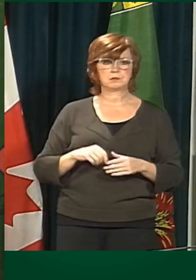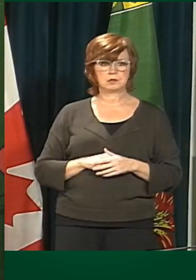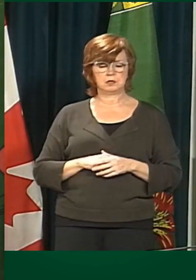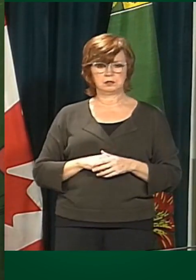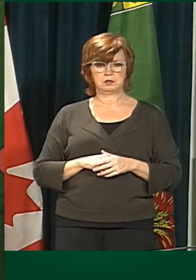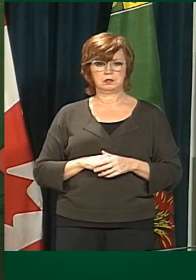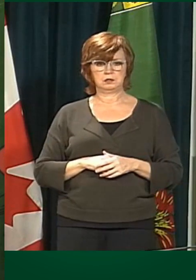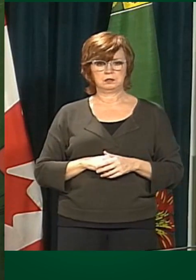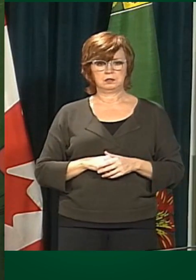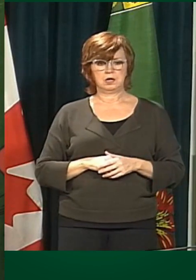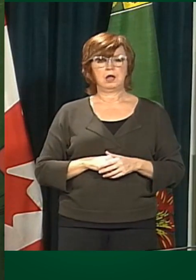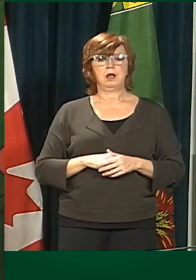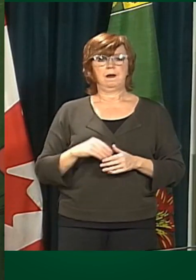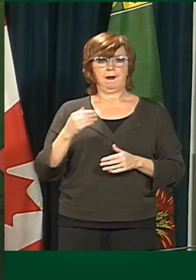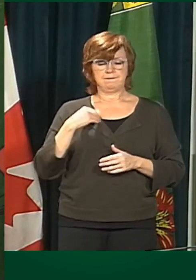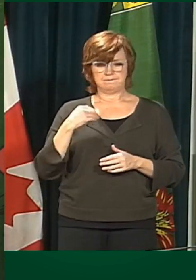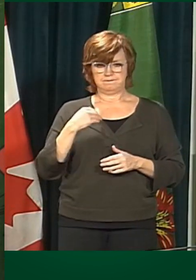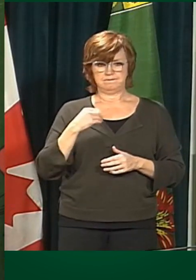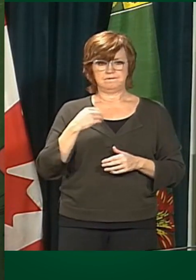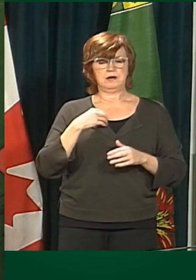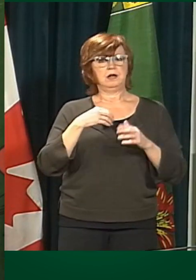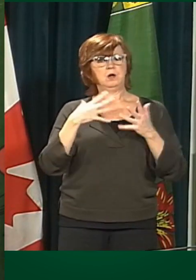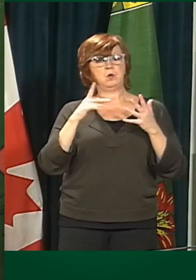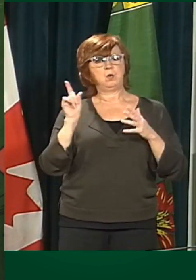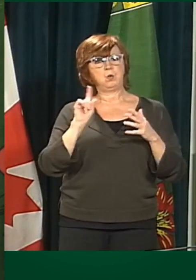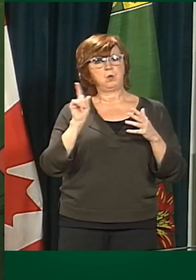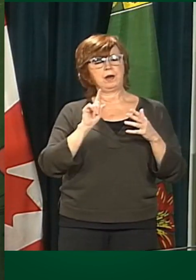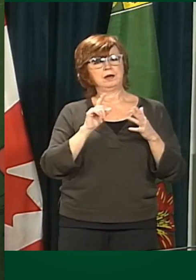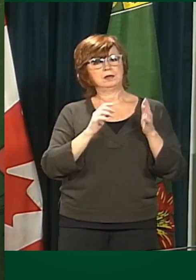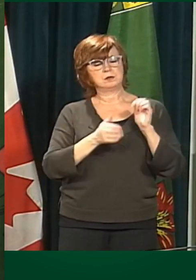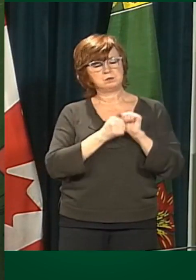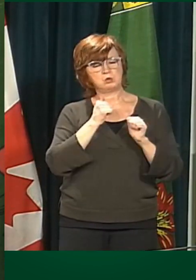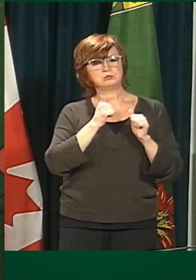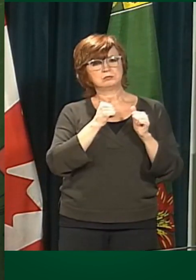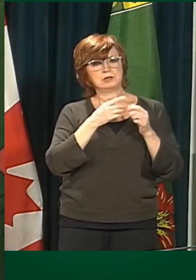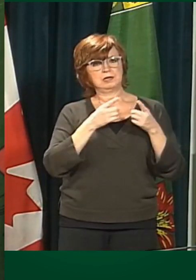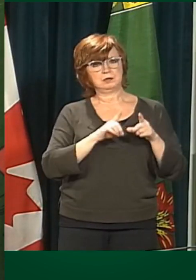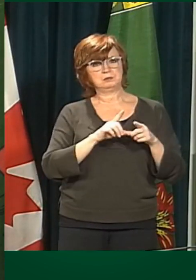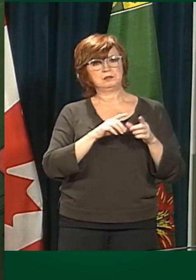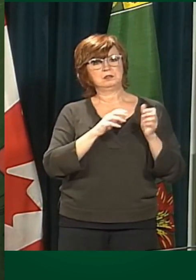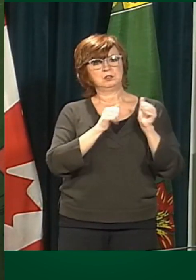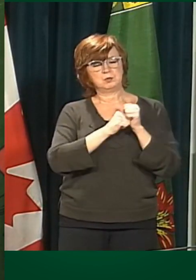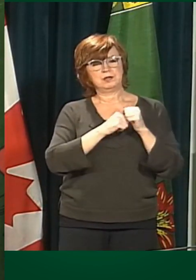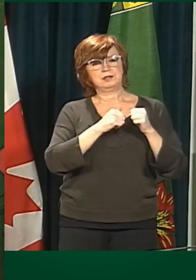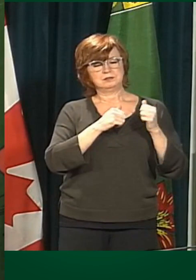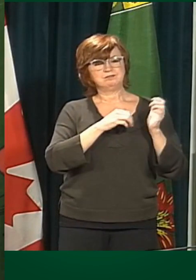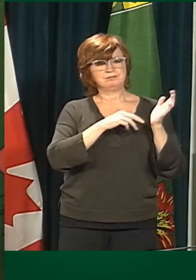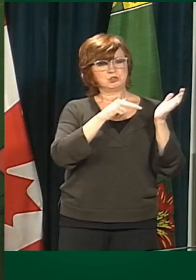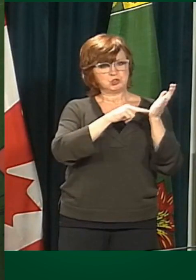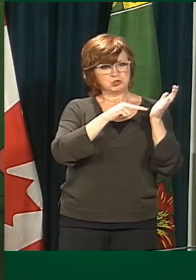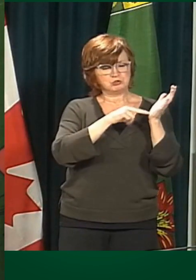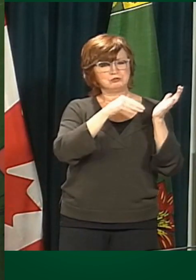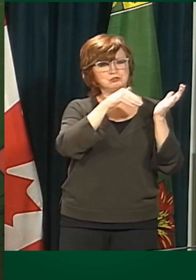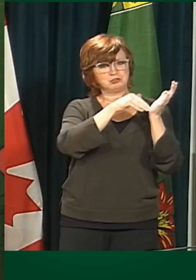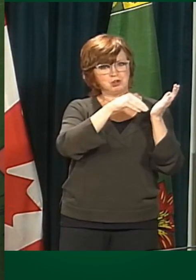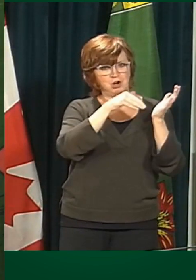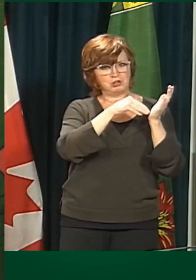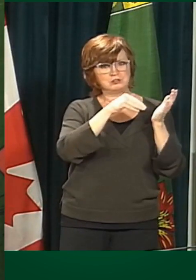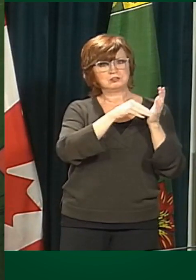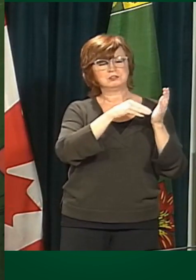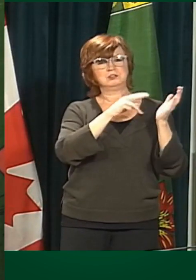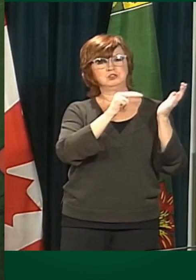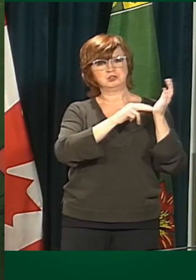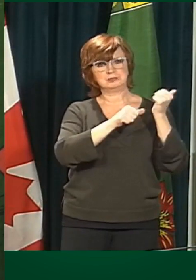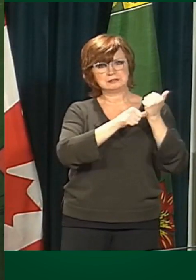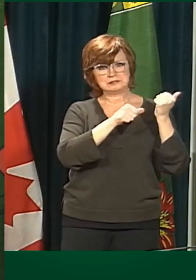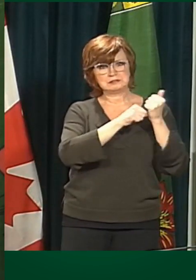such as essential workers, especially in healthcare, where they will repeat the test, where a decision has to be made that